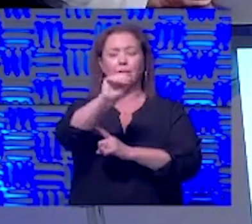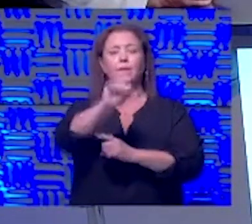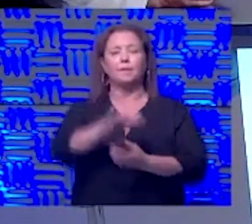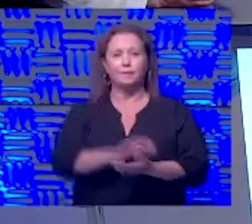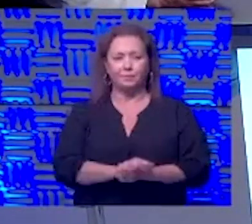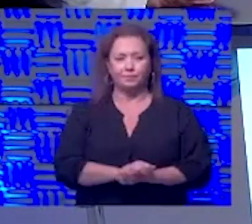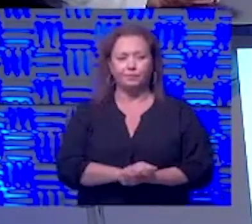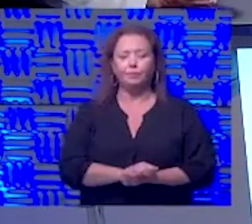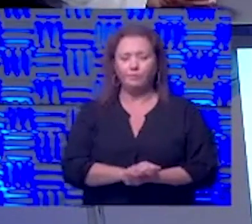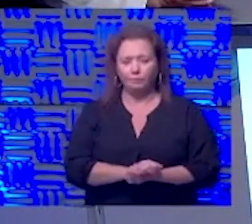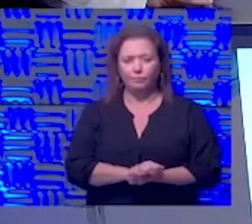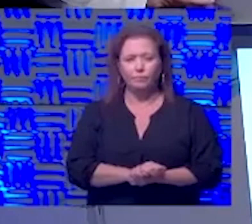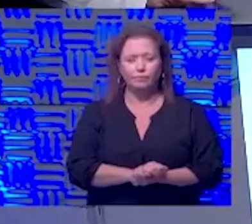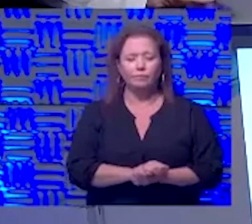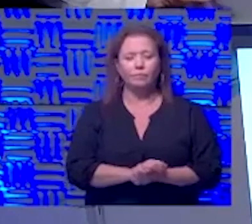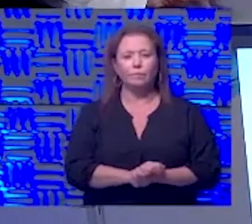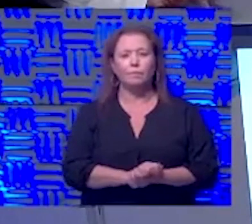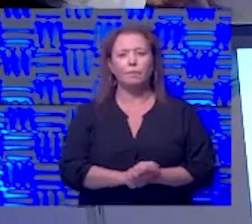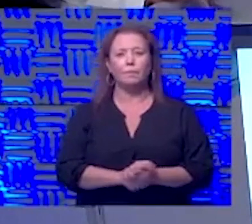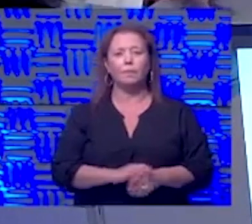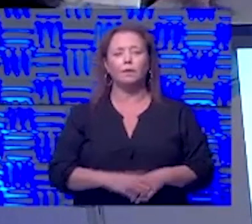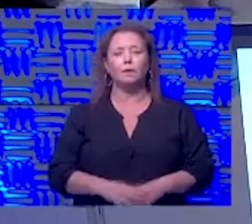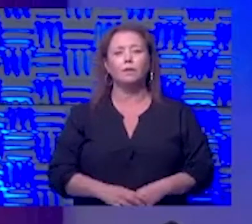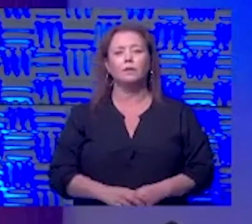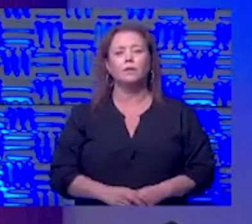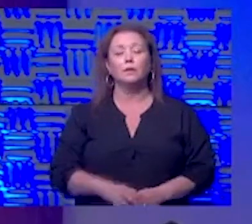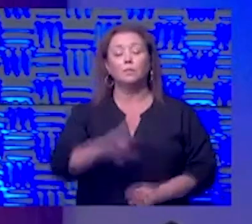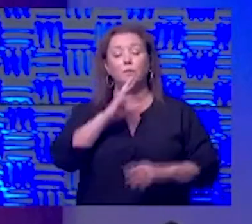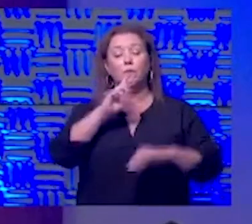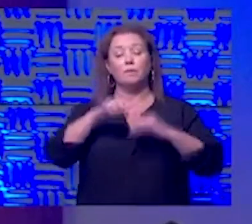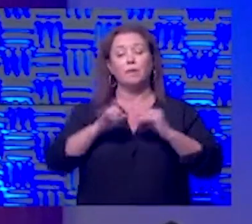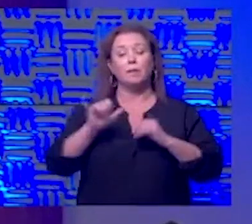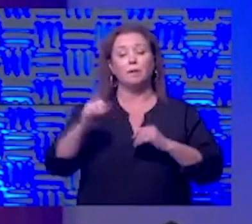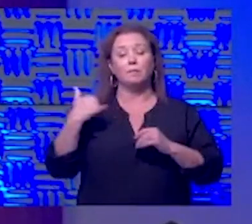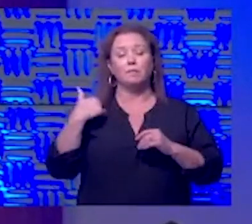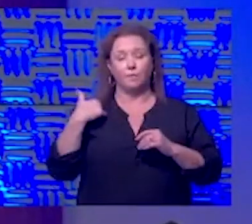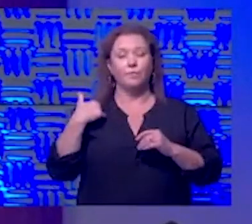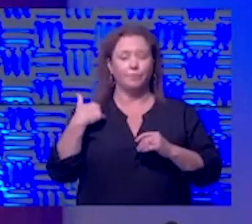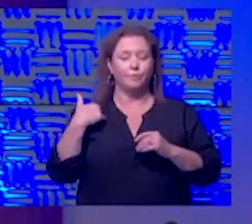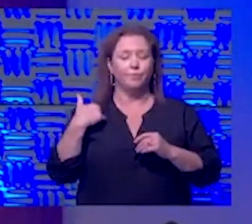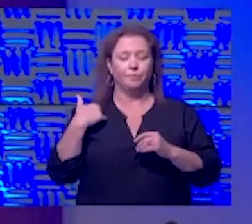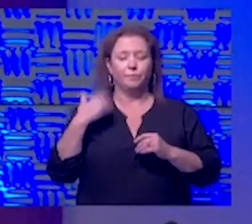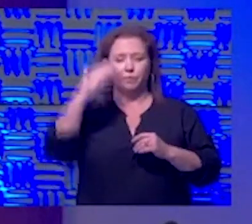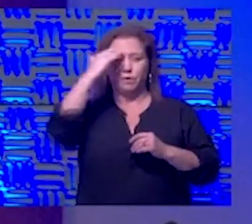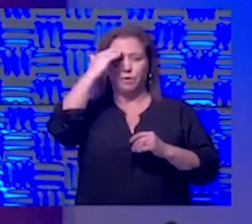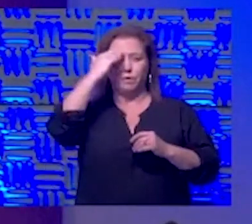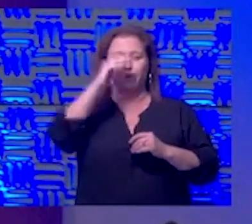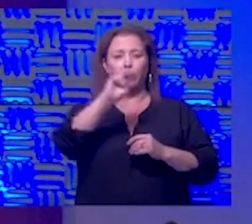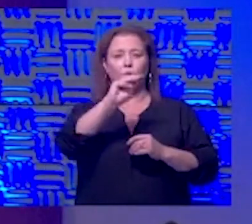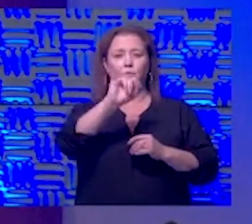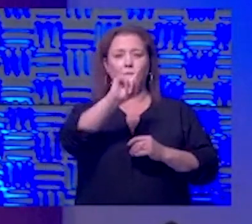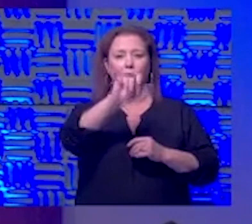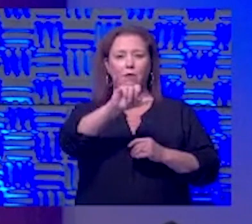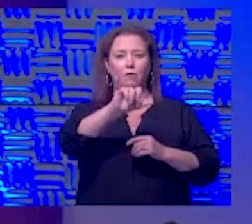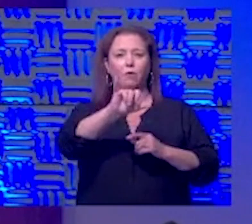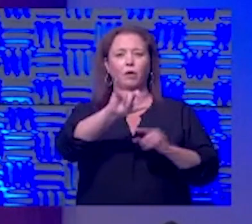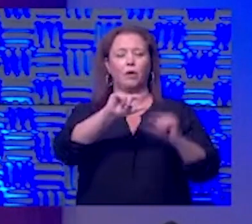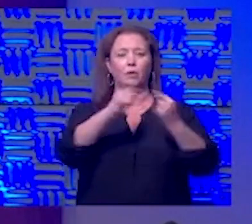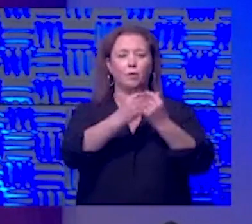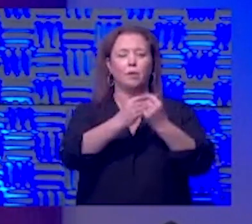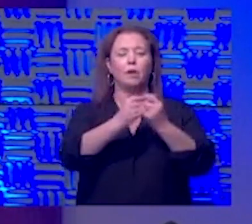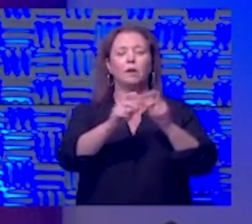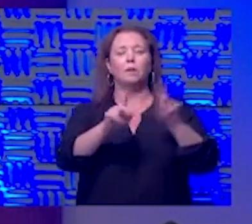we've talked about that before here. I think we know that certain populations, minority groups, marginalized,